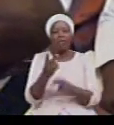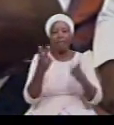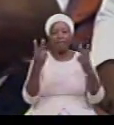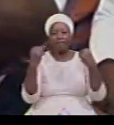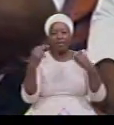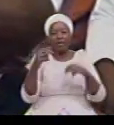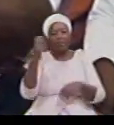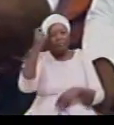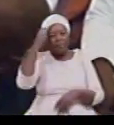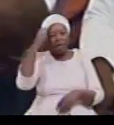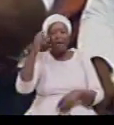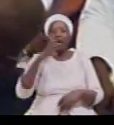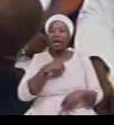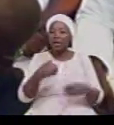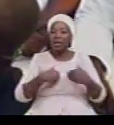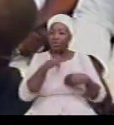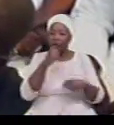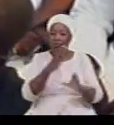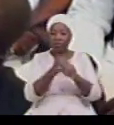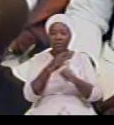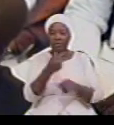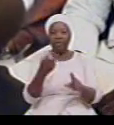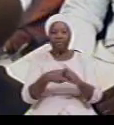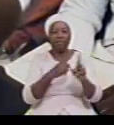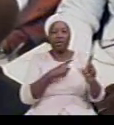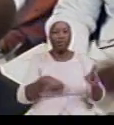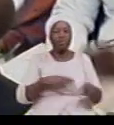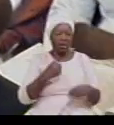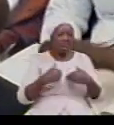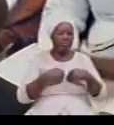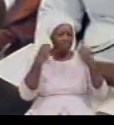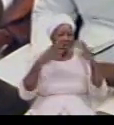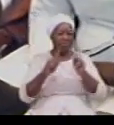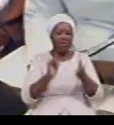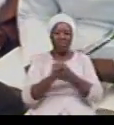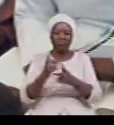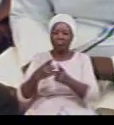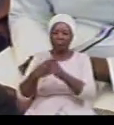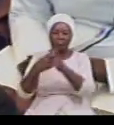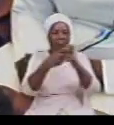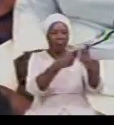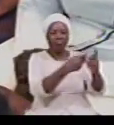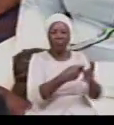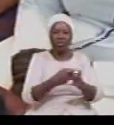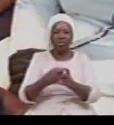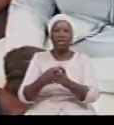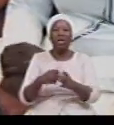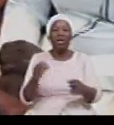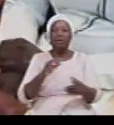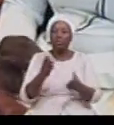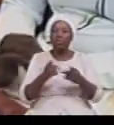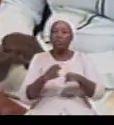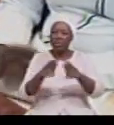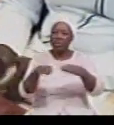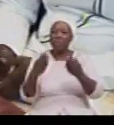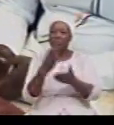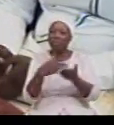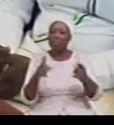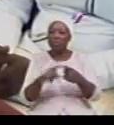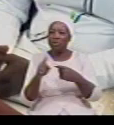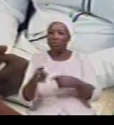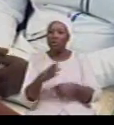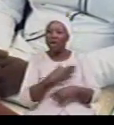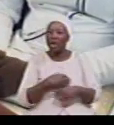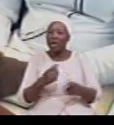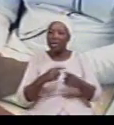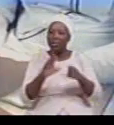anything from the Lord. There are many people running about and they want to deliver something to you. They want to give something